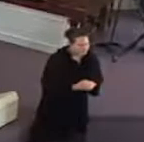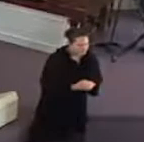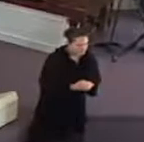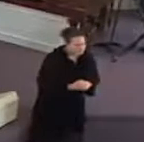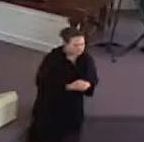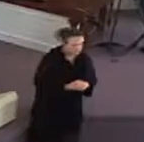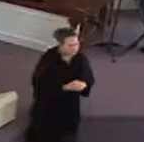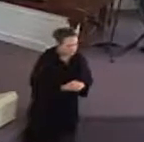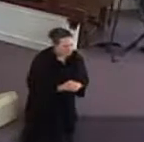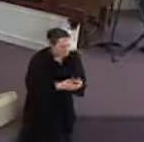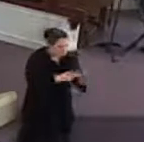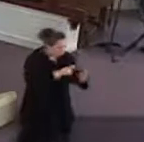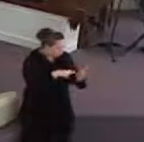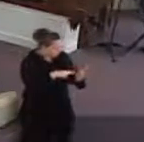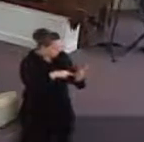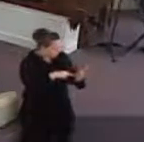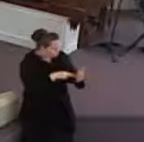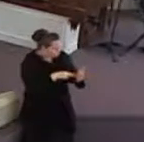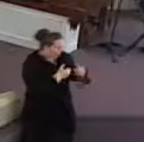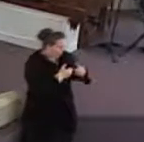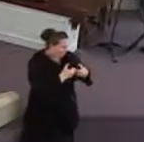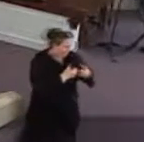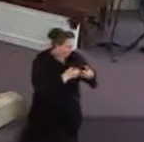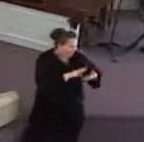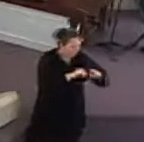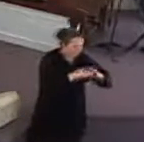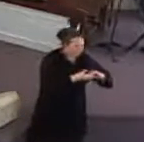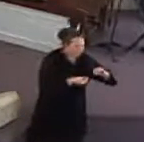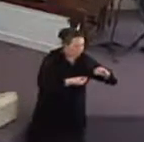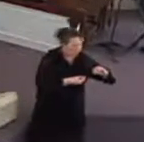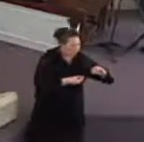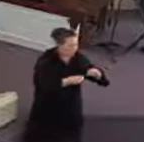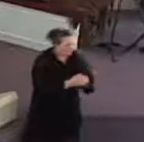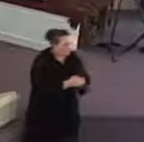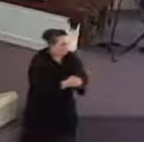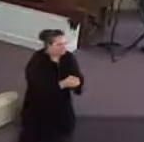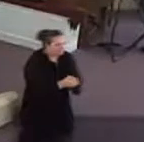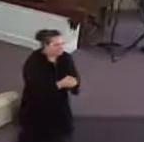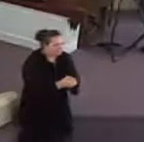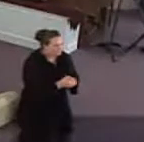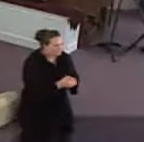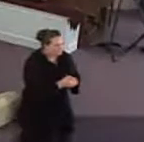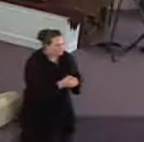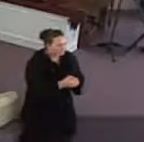Read about a love story between two feuding London preachers of the 19th century,